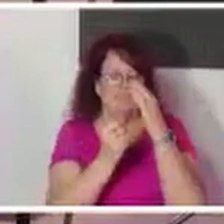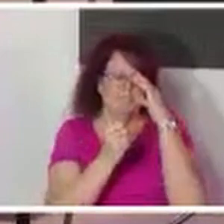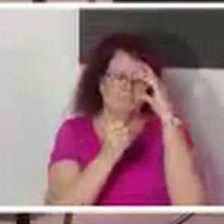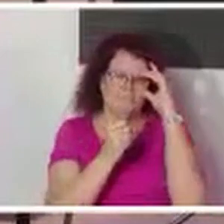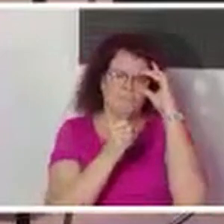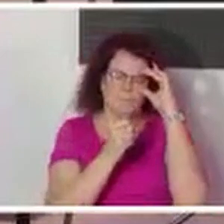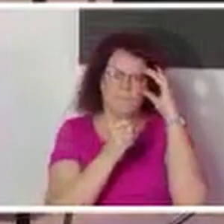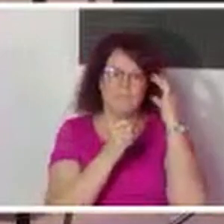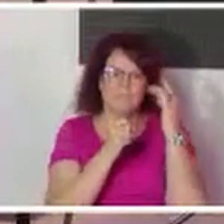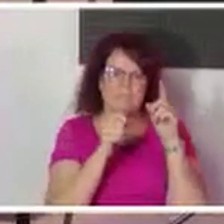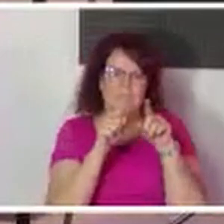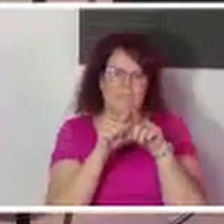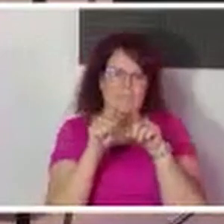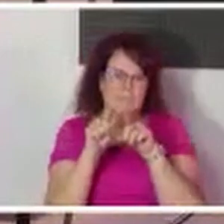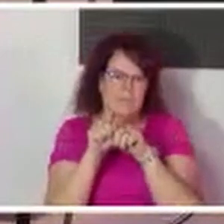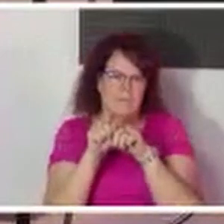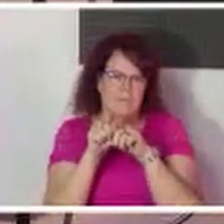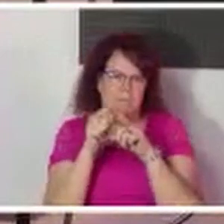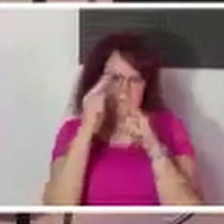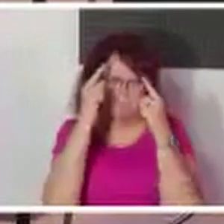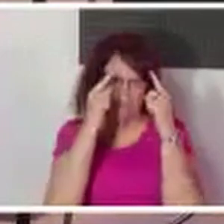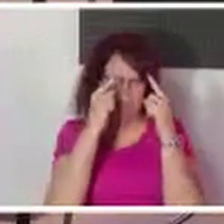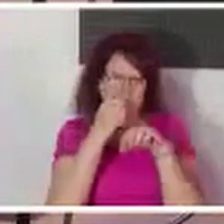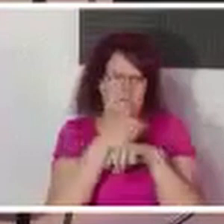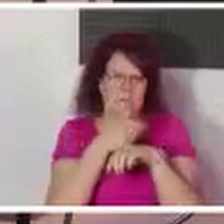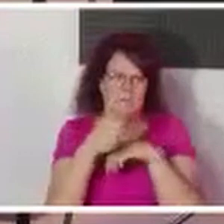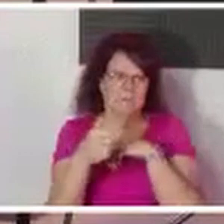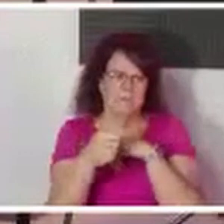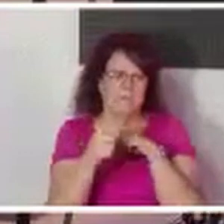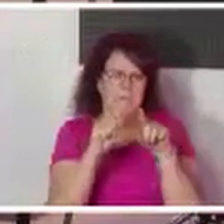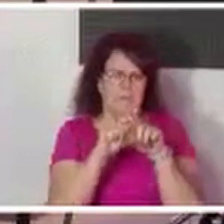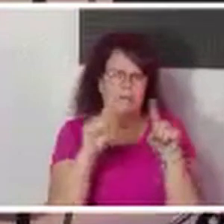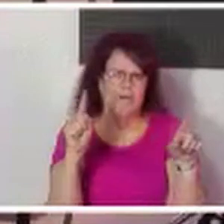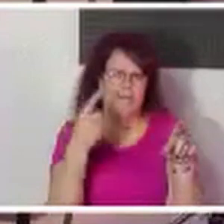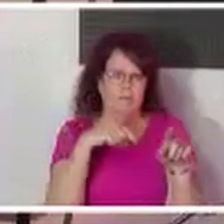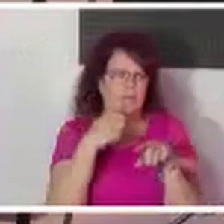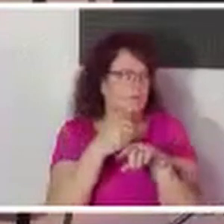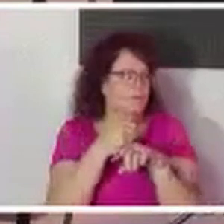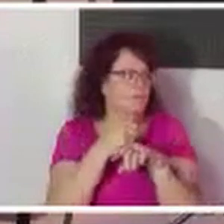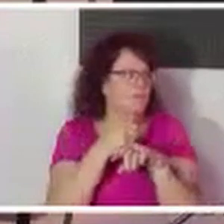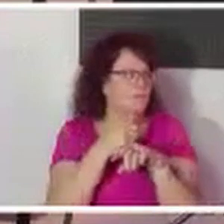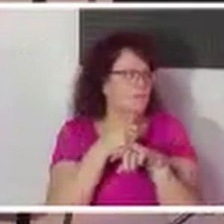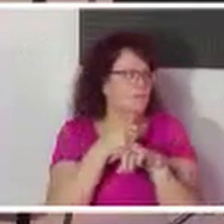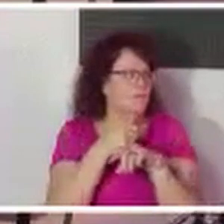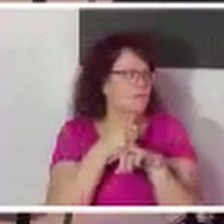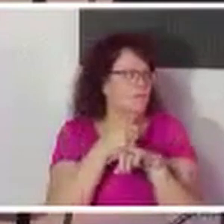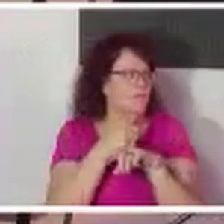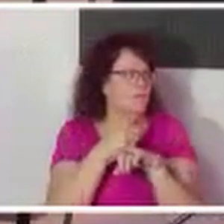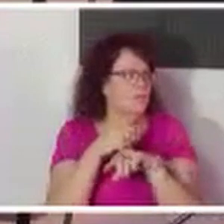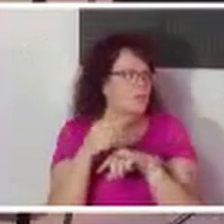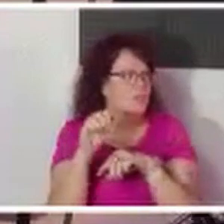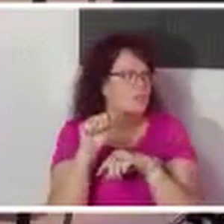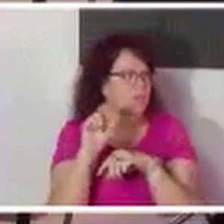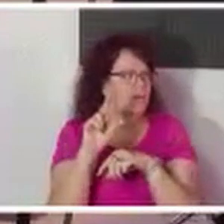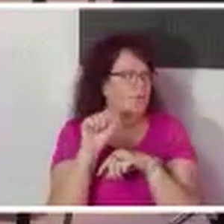There's also a consideration of charges. However, we are charge agnostic. So there is not a charge that will at face value